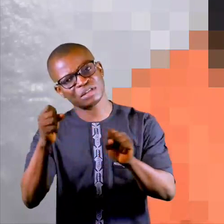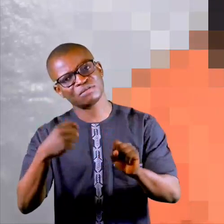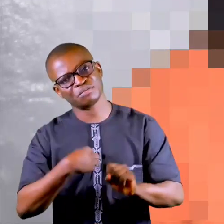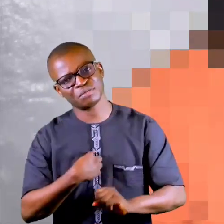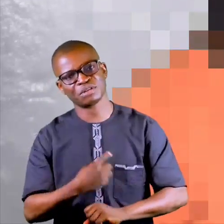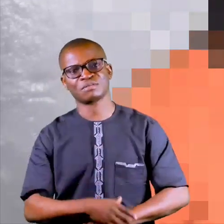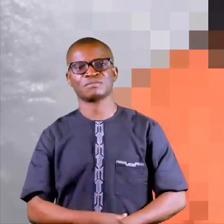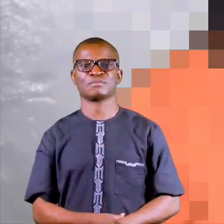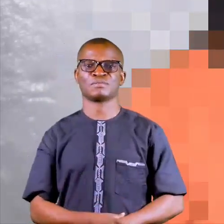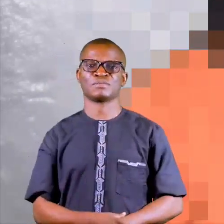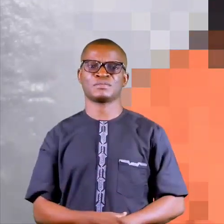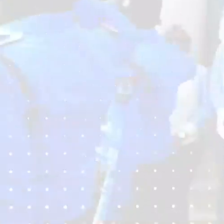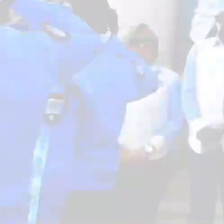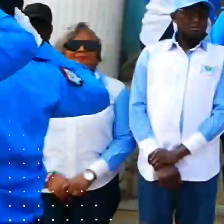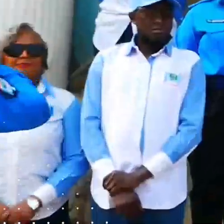me.